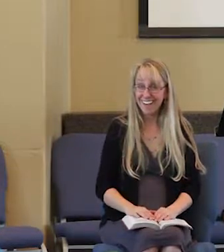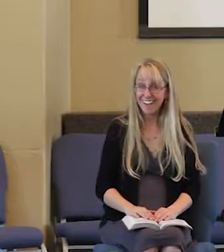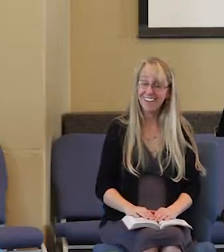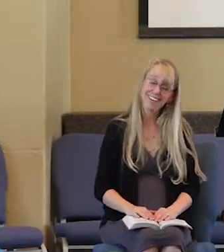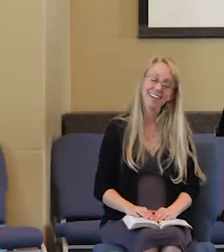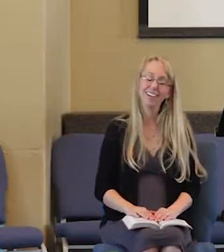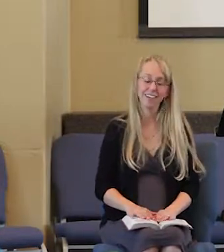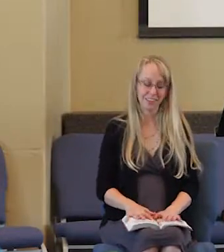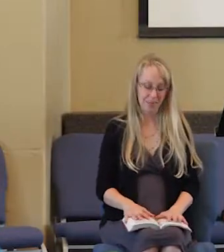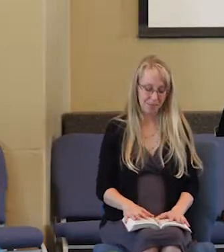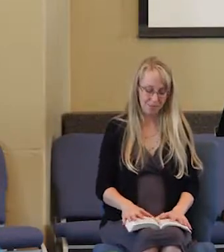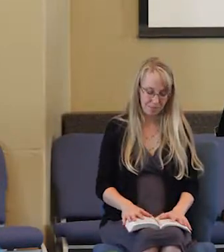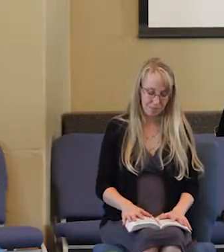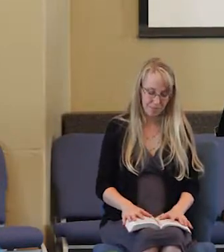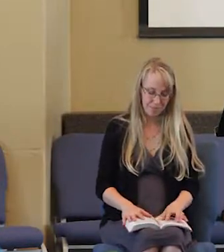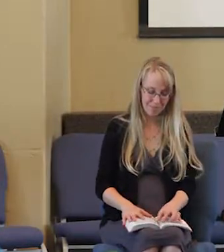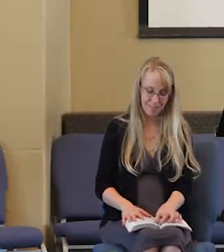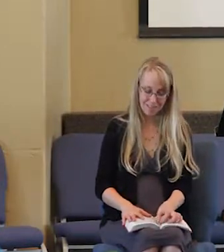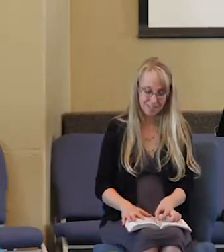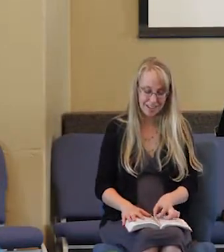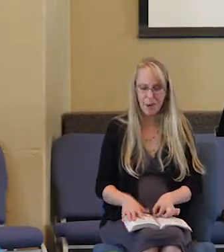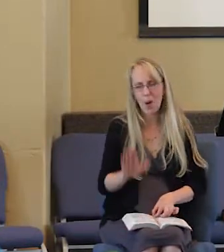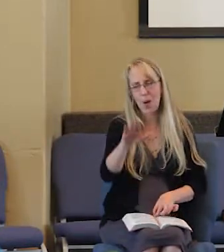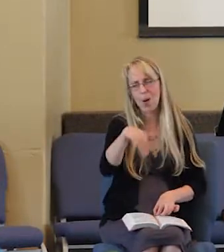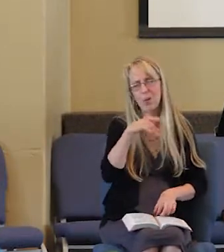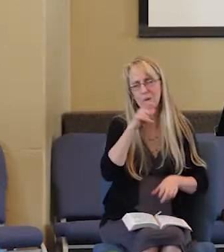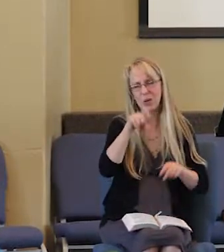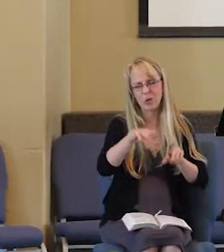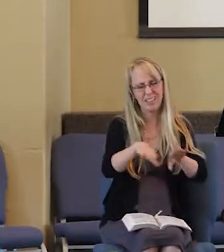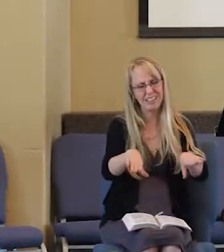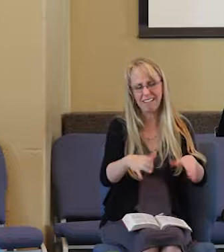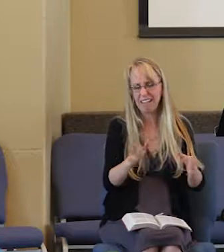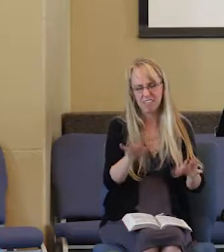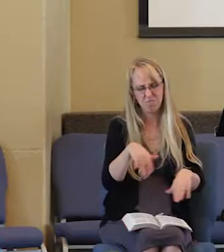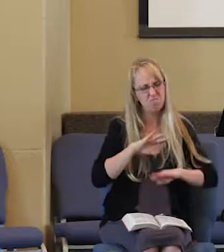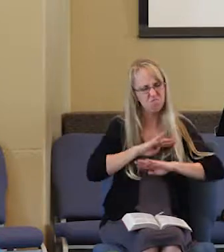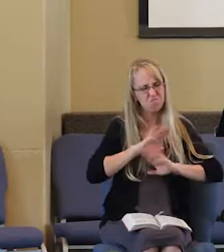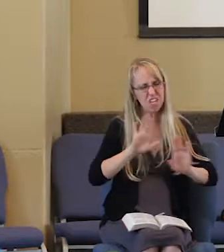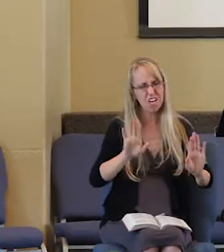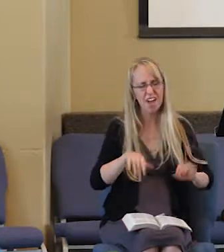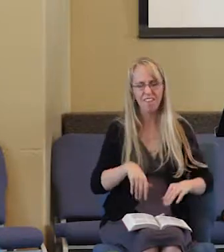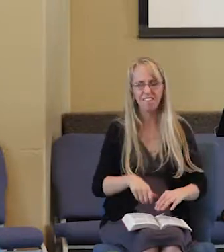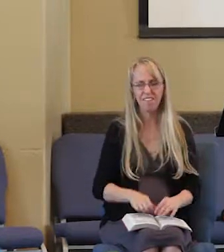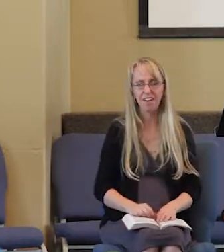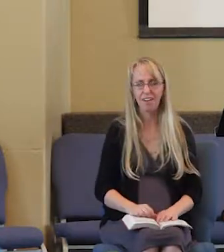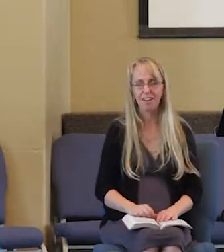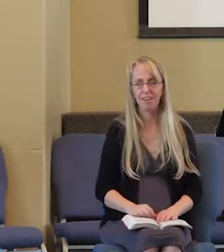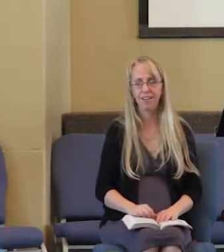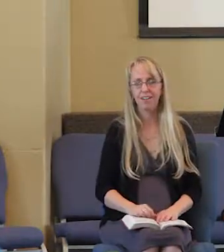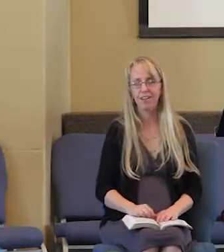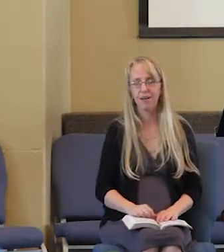Aren't I enough? We don't need kids. It's enough.